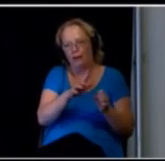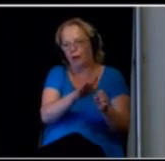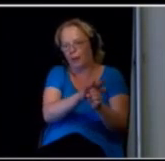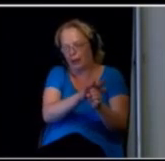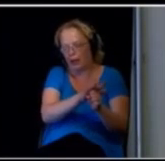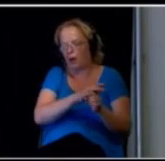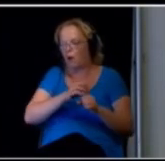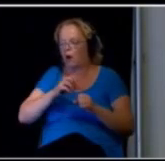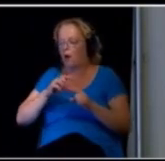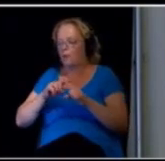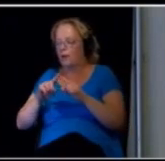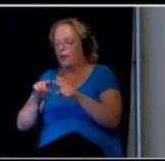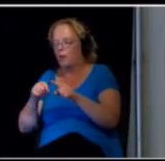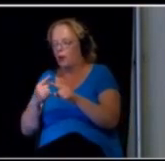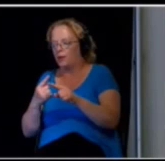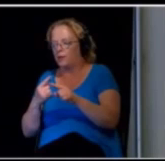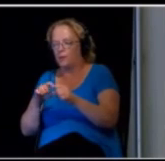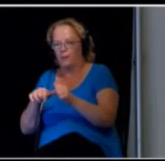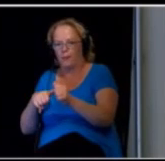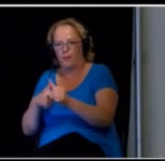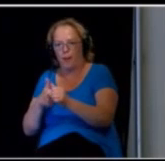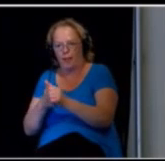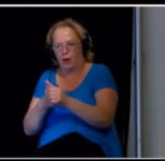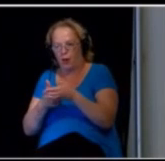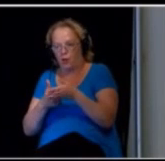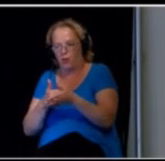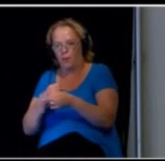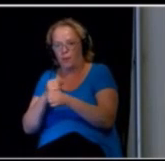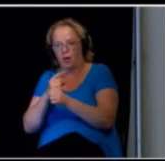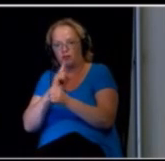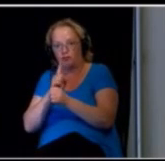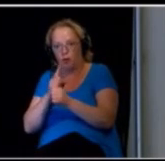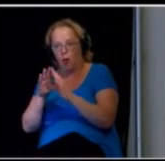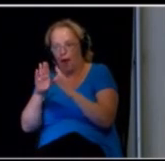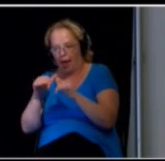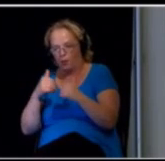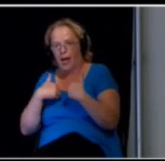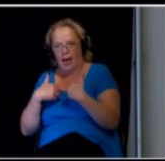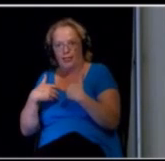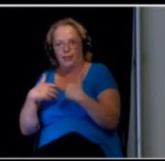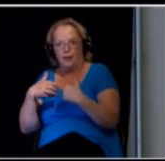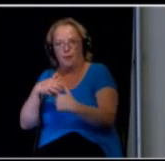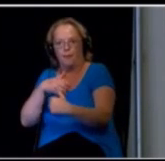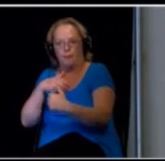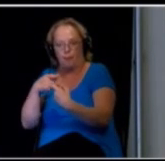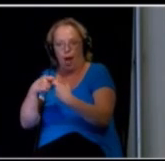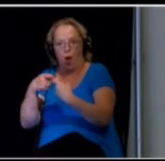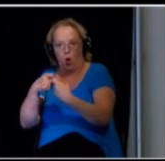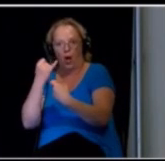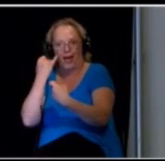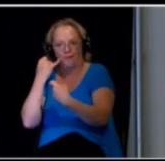there to ensure that your house has power if there's ever a power outage.